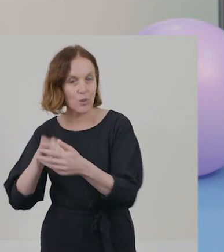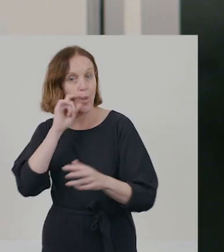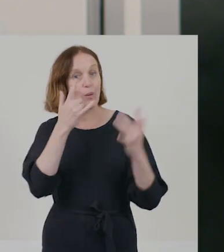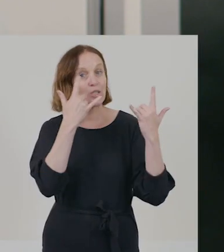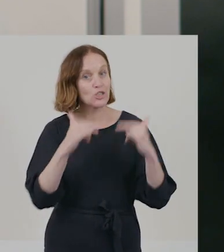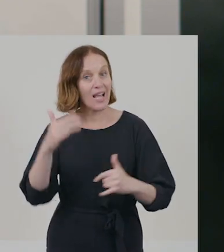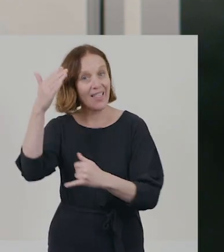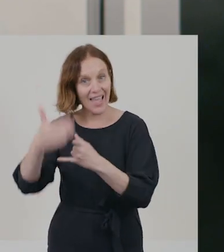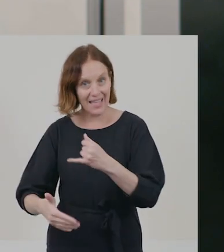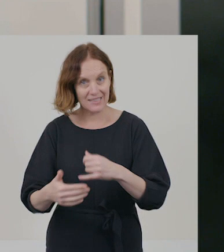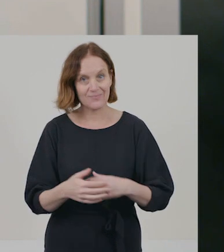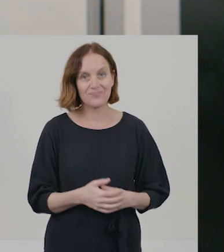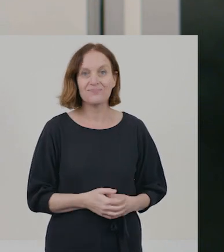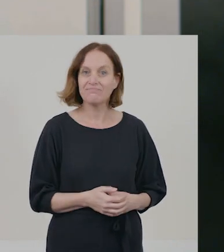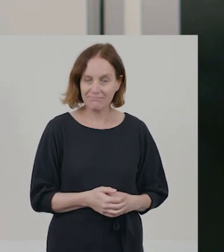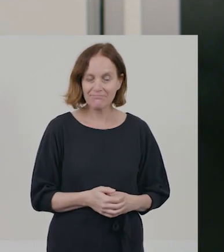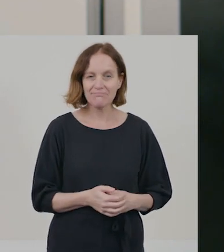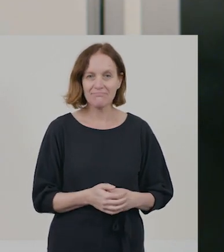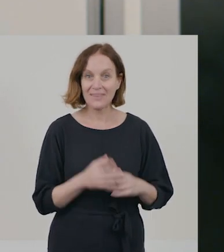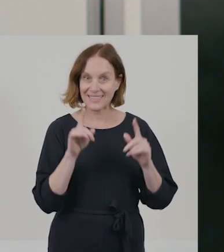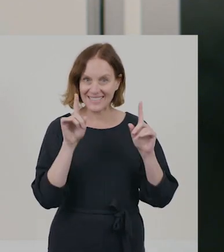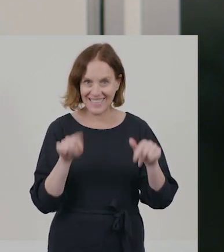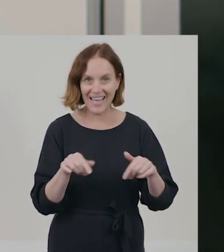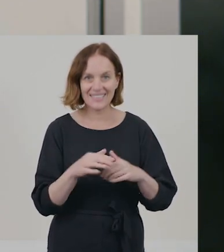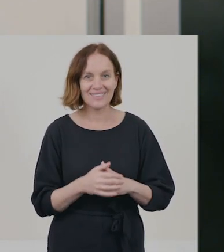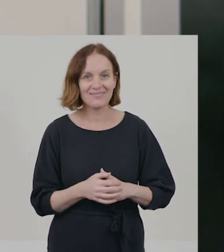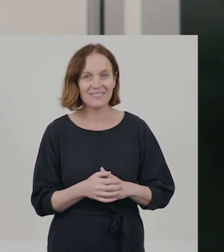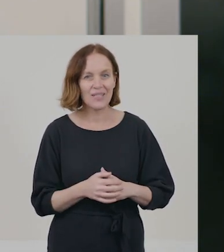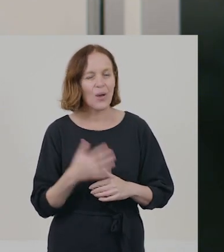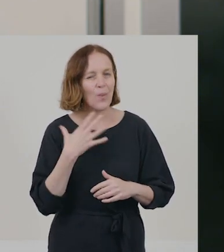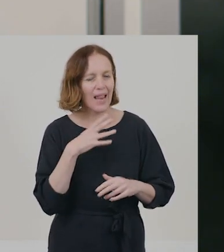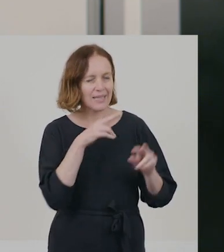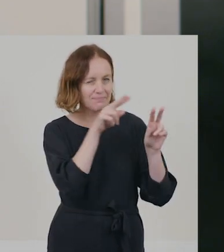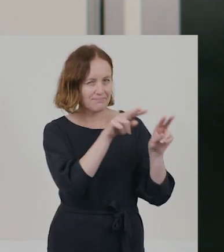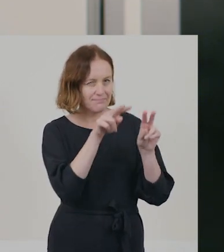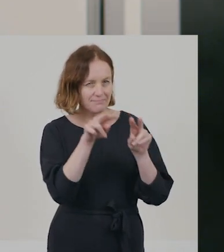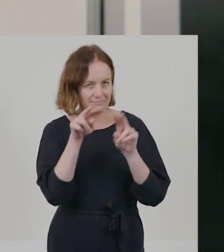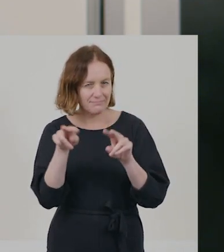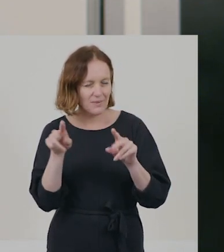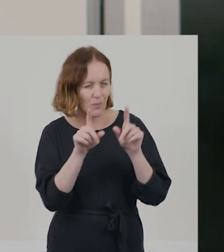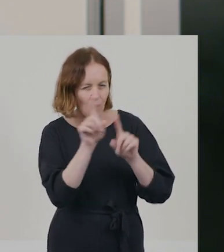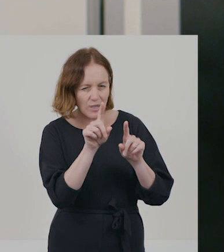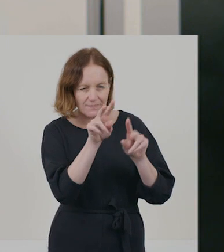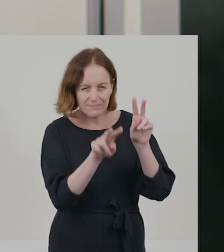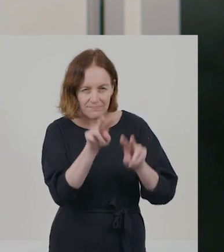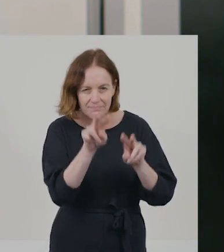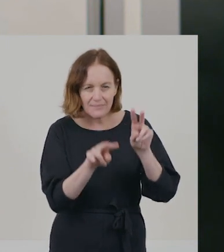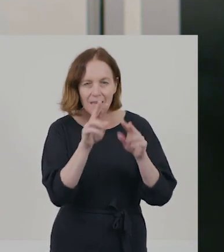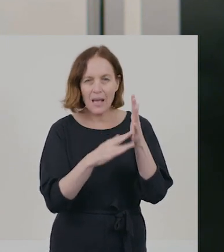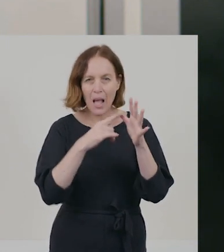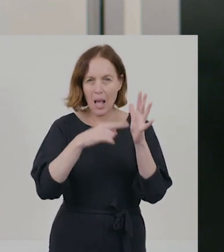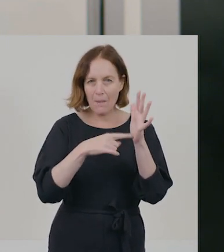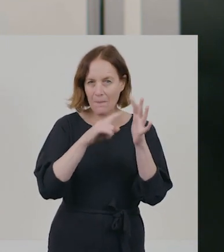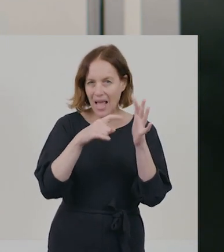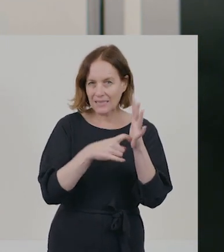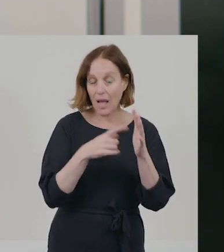end. Okay, let's get started. We need to observe the properties of matter to help us explain why